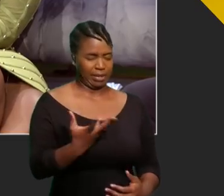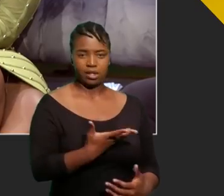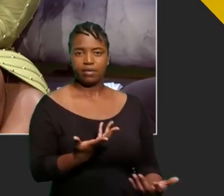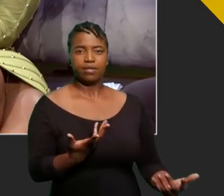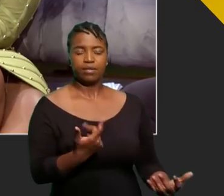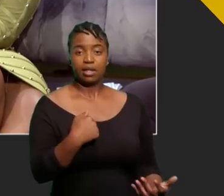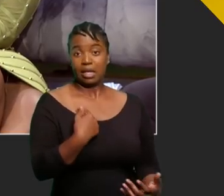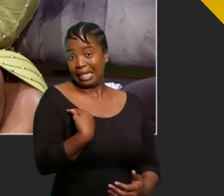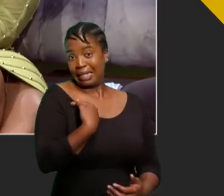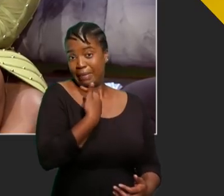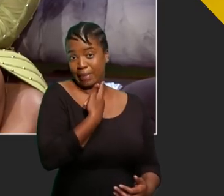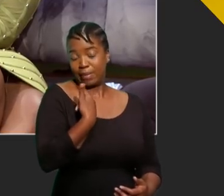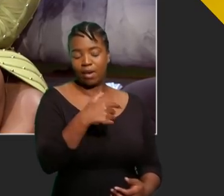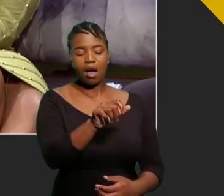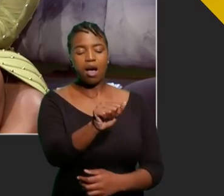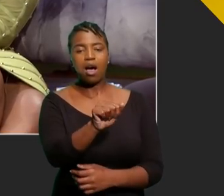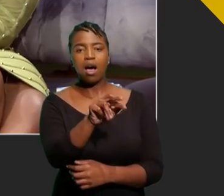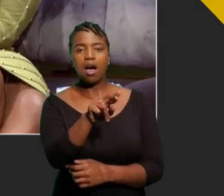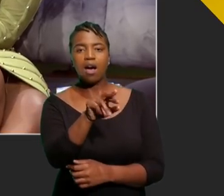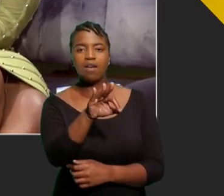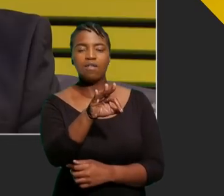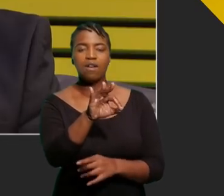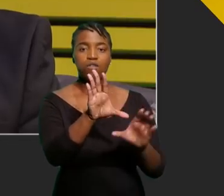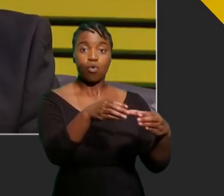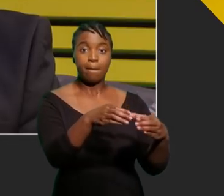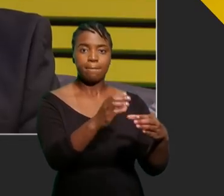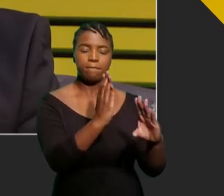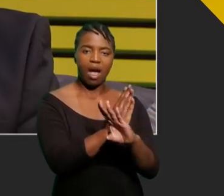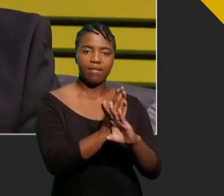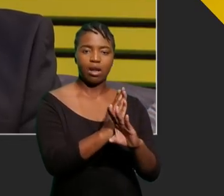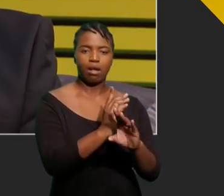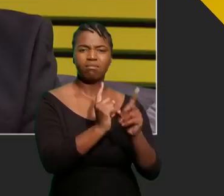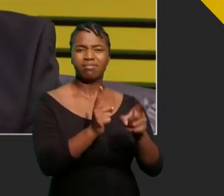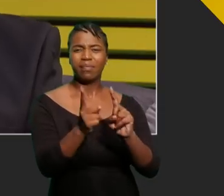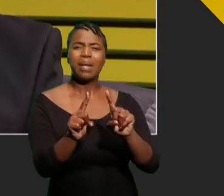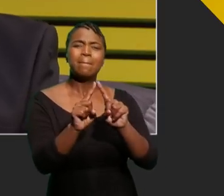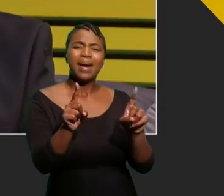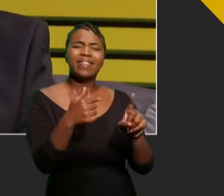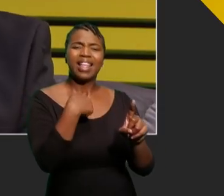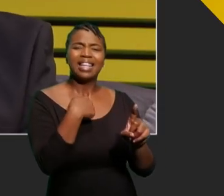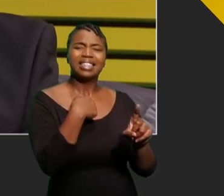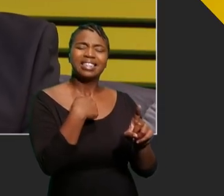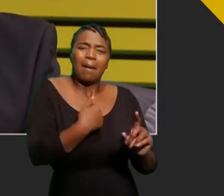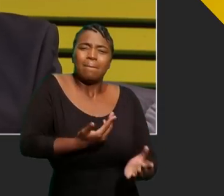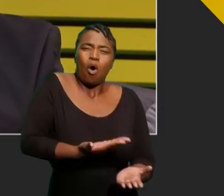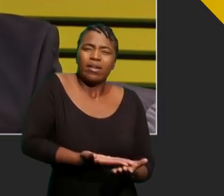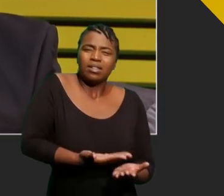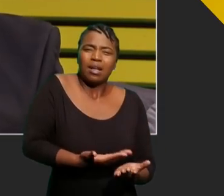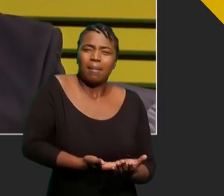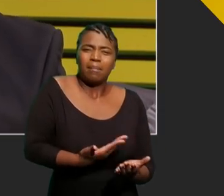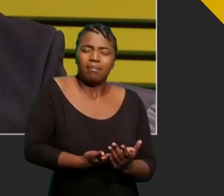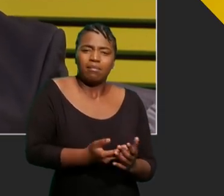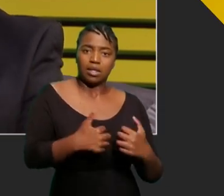would have recently seen that AfriForum mm. yes. is privately prosecuting. But that's a mechanism to possibly, you know,